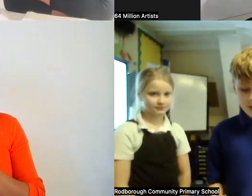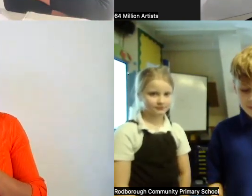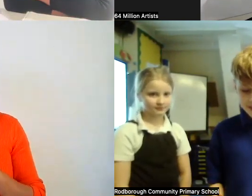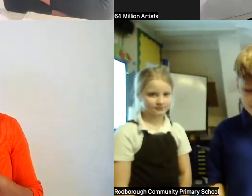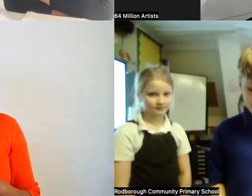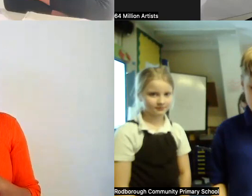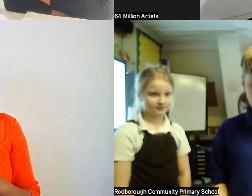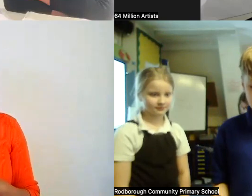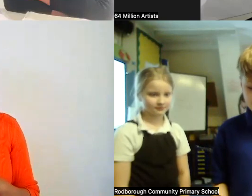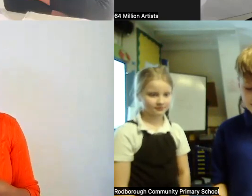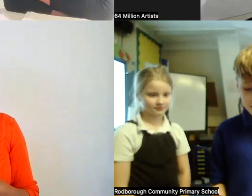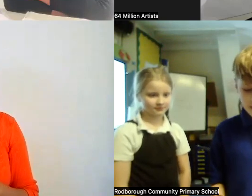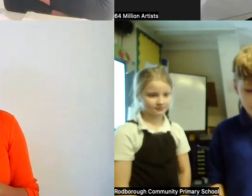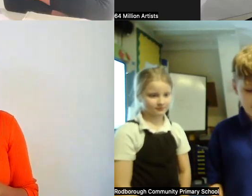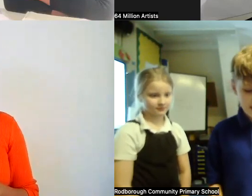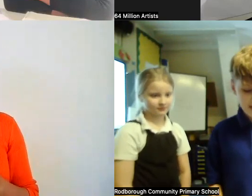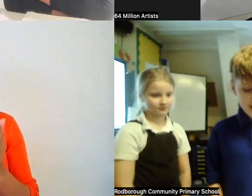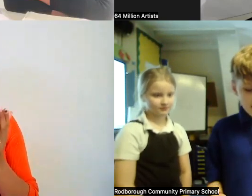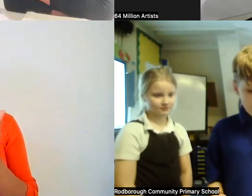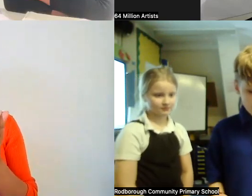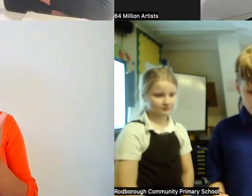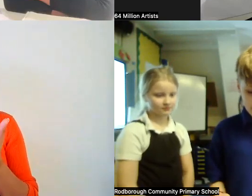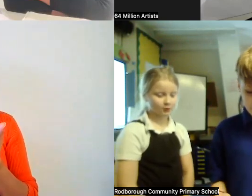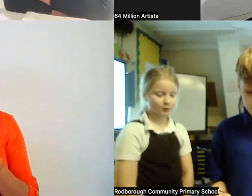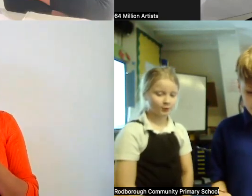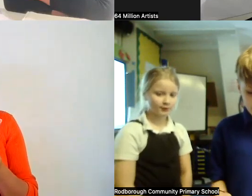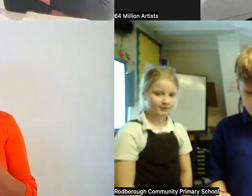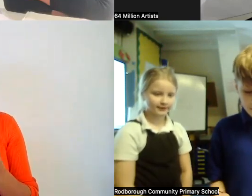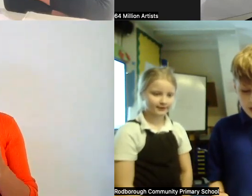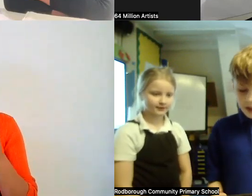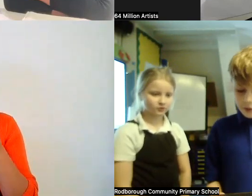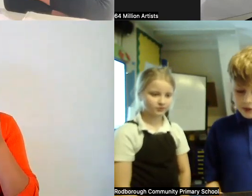delicious Marmitey silky crumpets. After that,